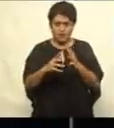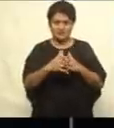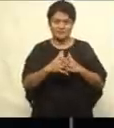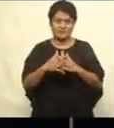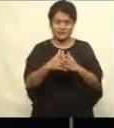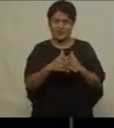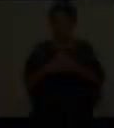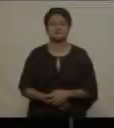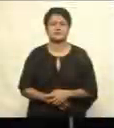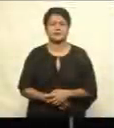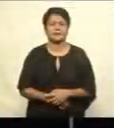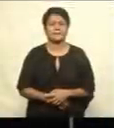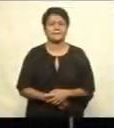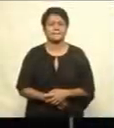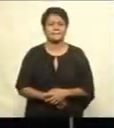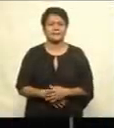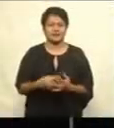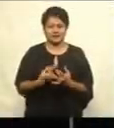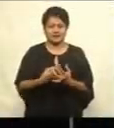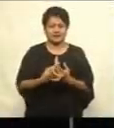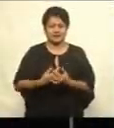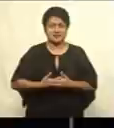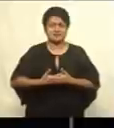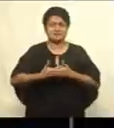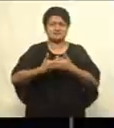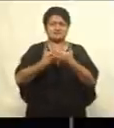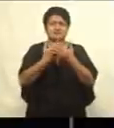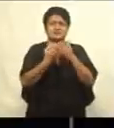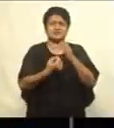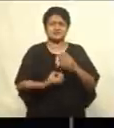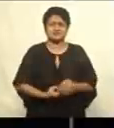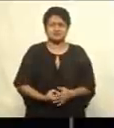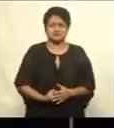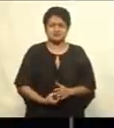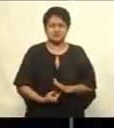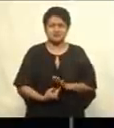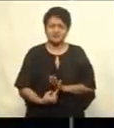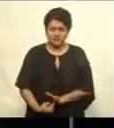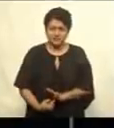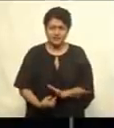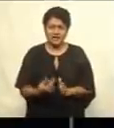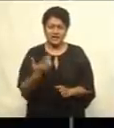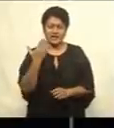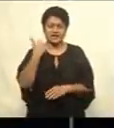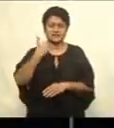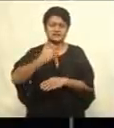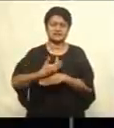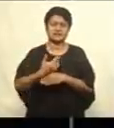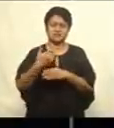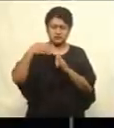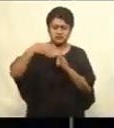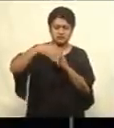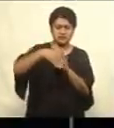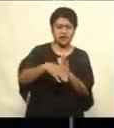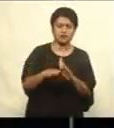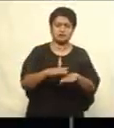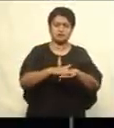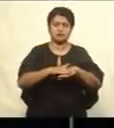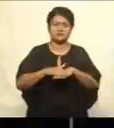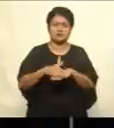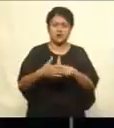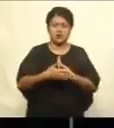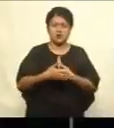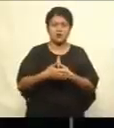MLR tournament. Another big upset last night as the Melbourne Rebels went down to the Blues in their opening round of the Super